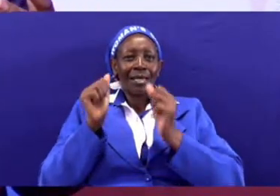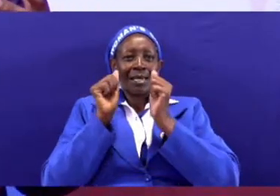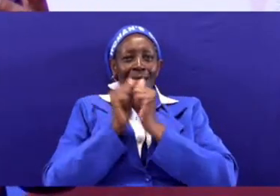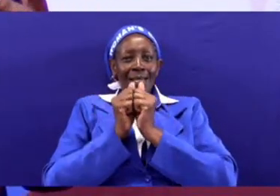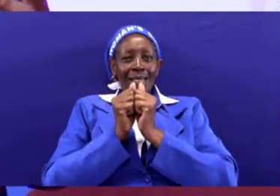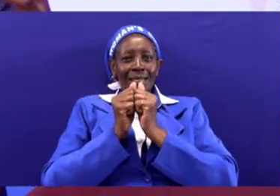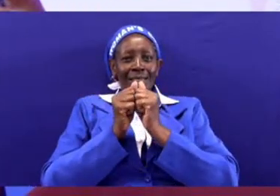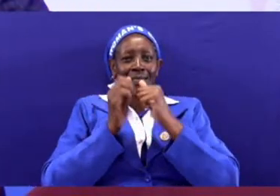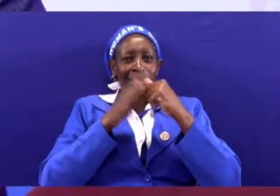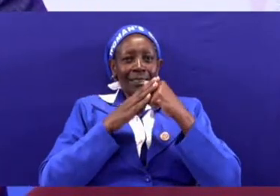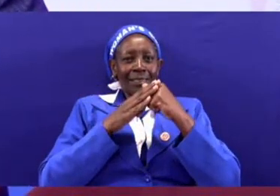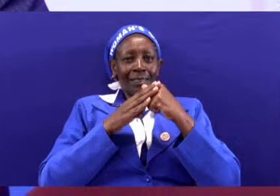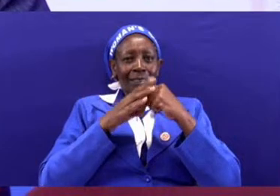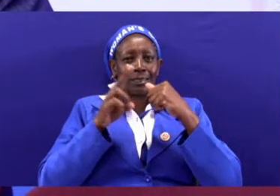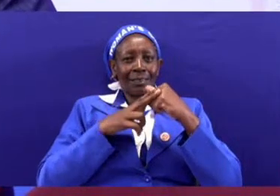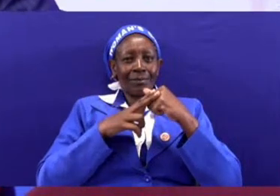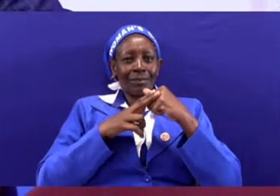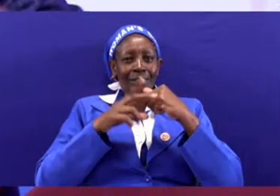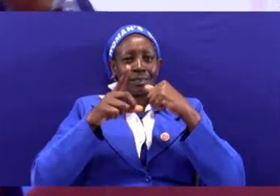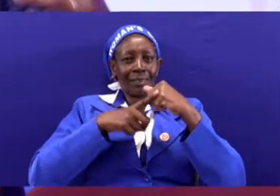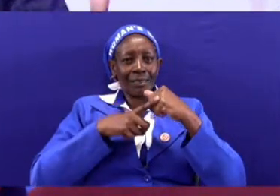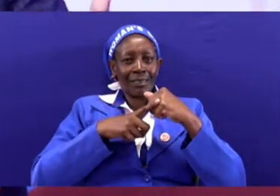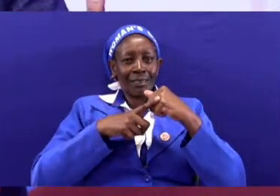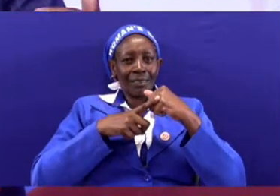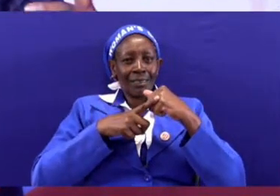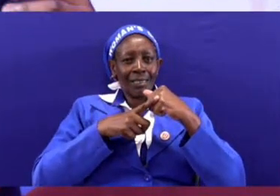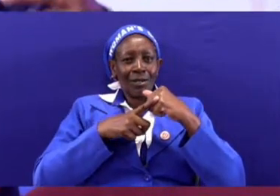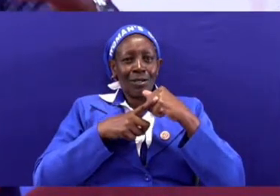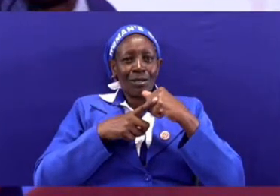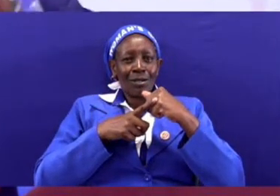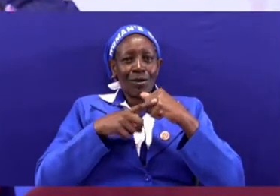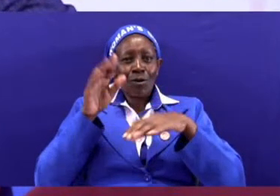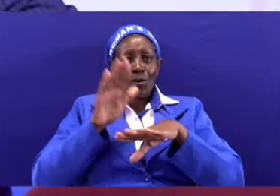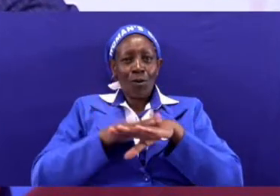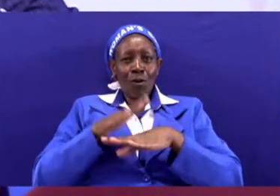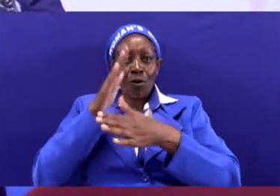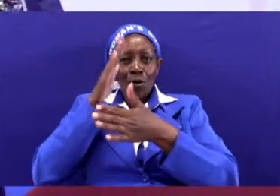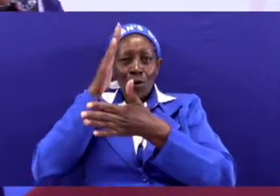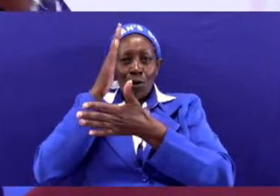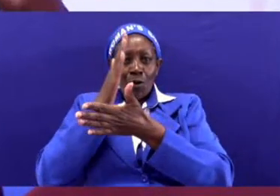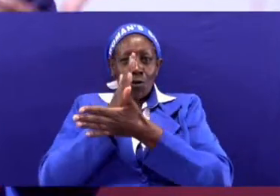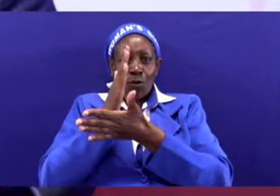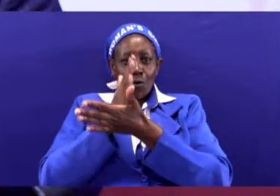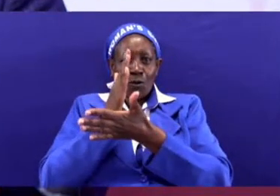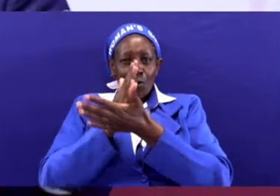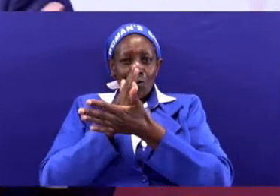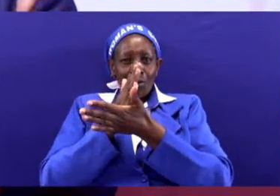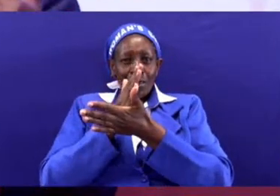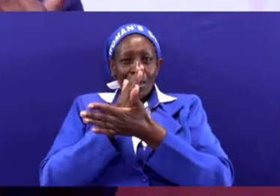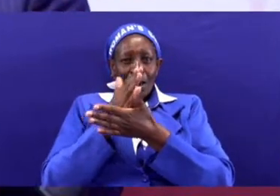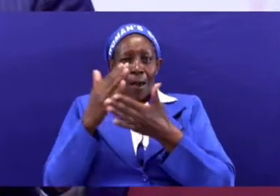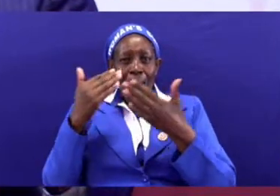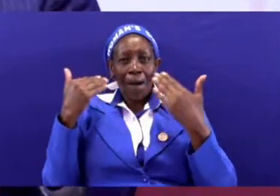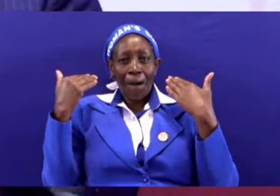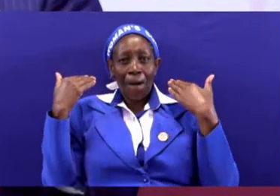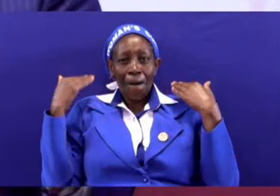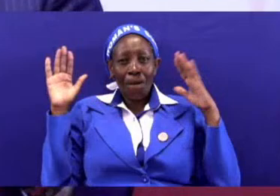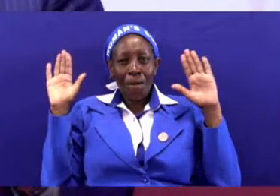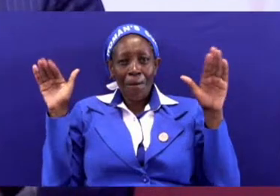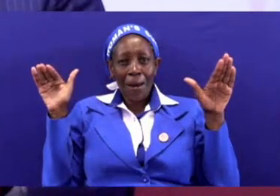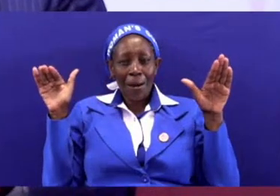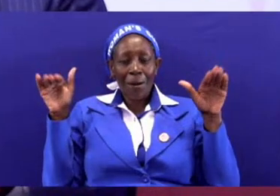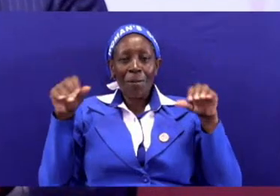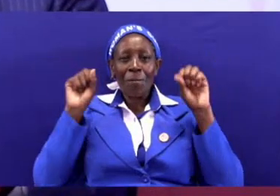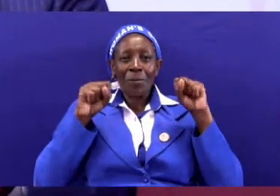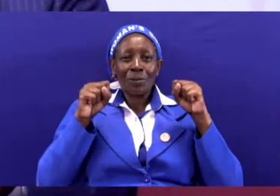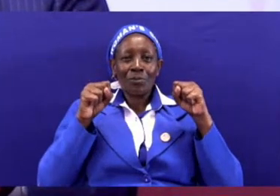women, premised on the truth that a bird can only fly if it has two